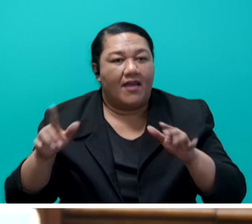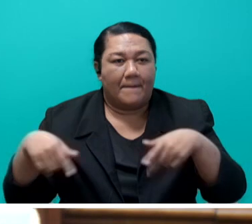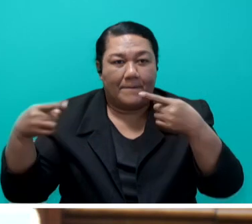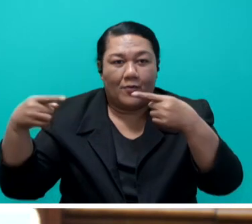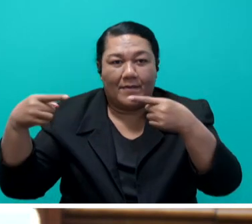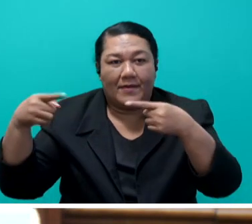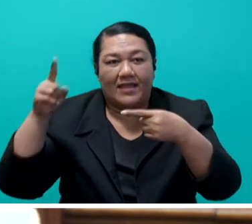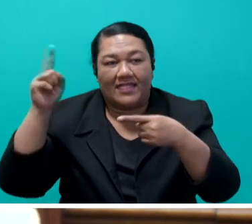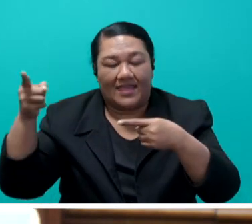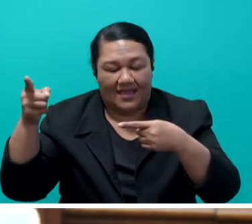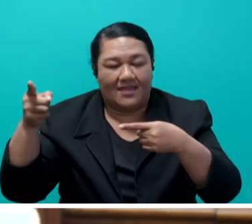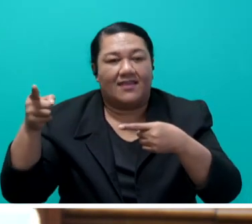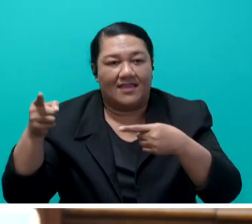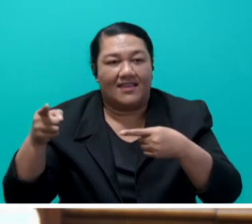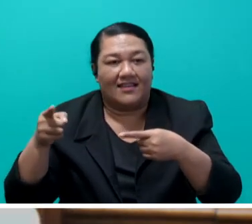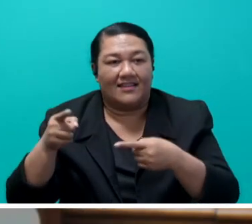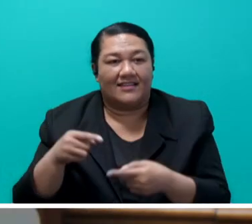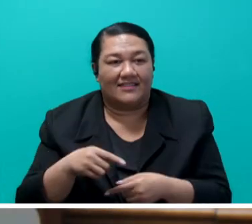fought first match.